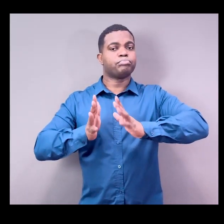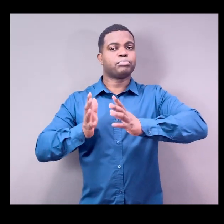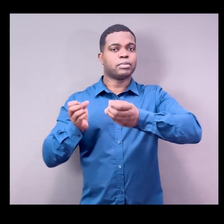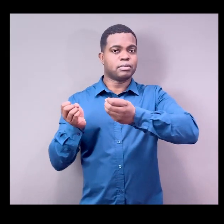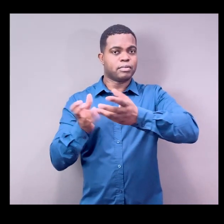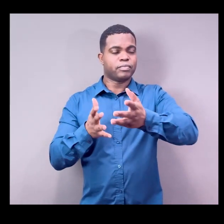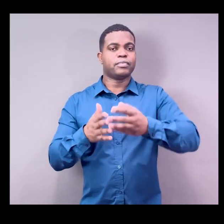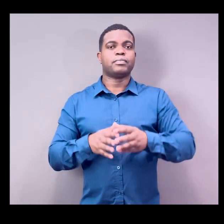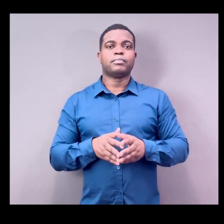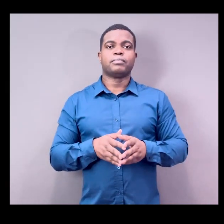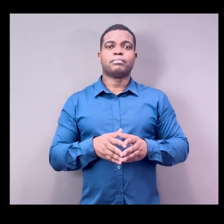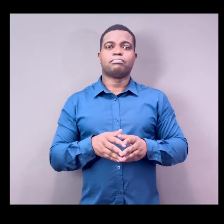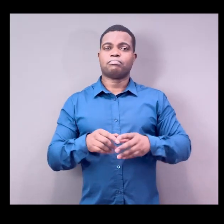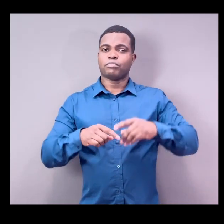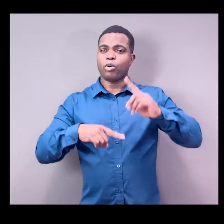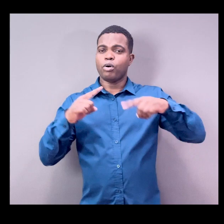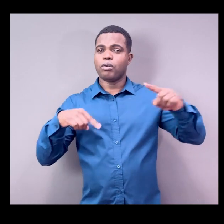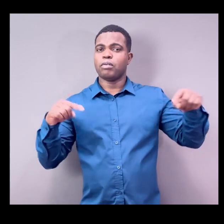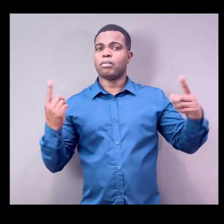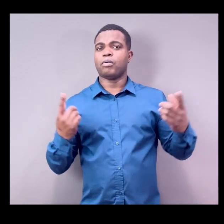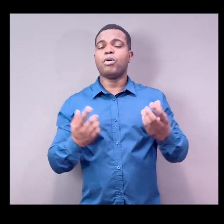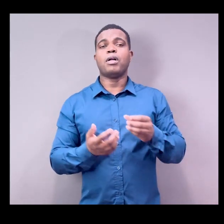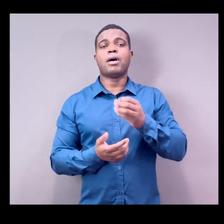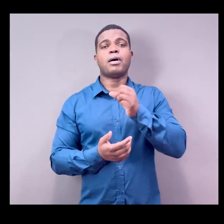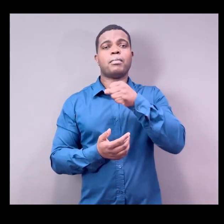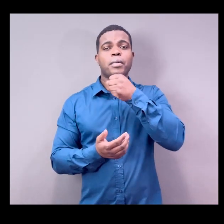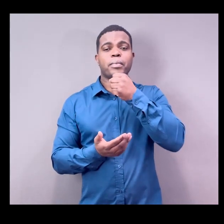them, or you use